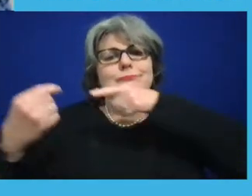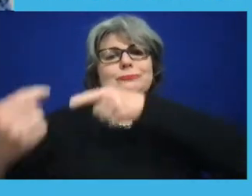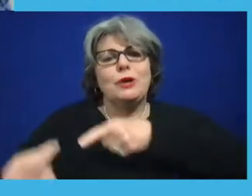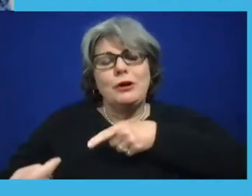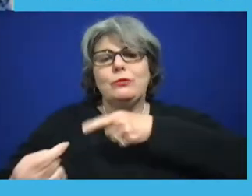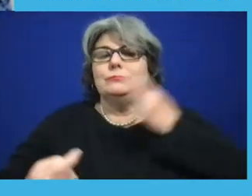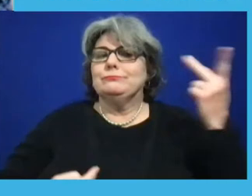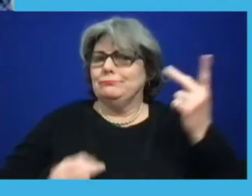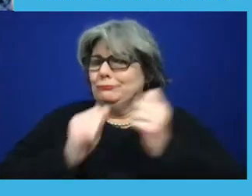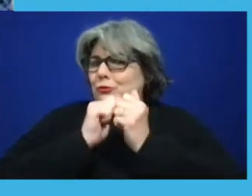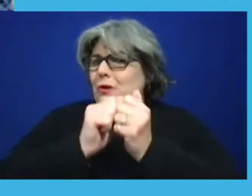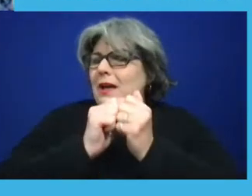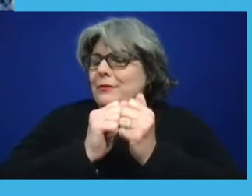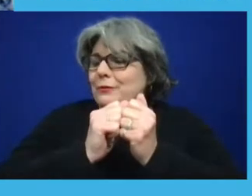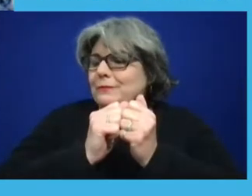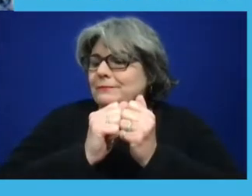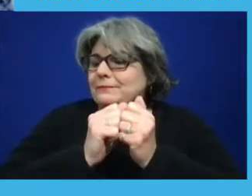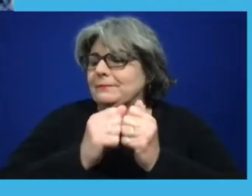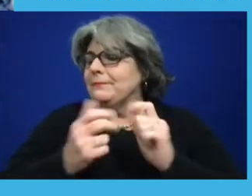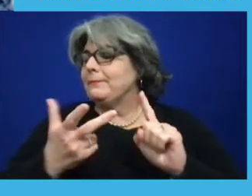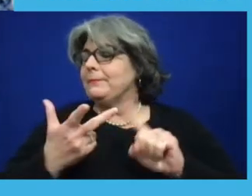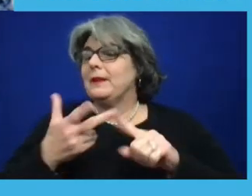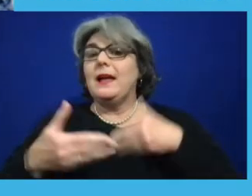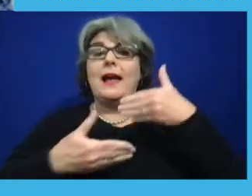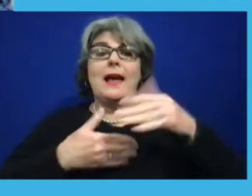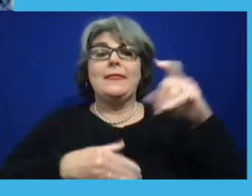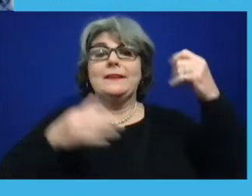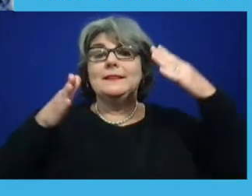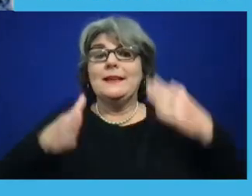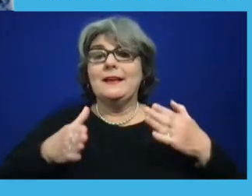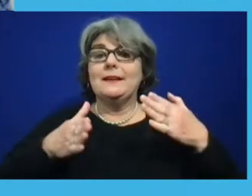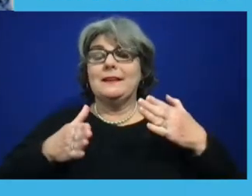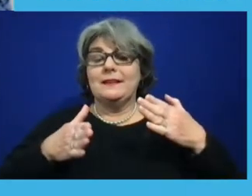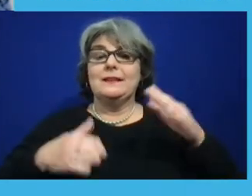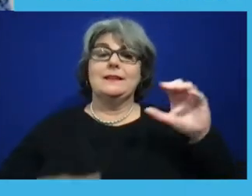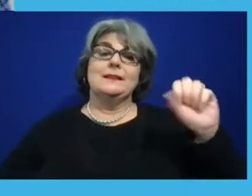my colleague in so many struggles together,